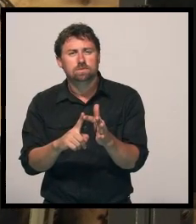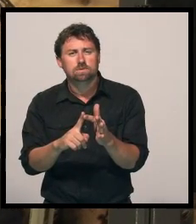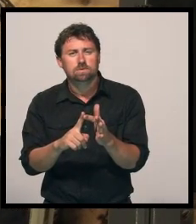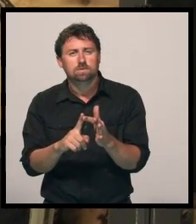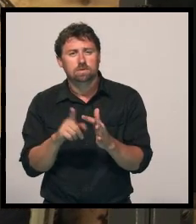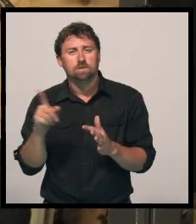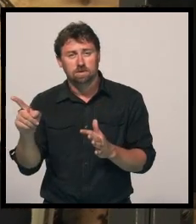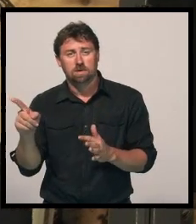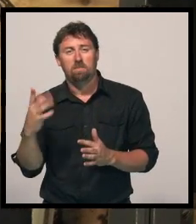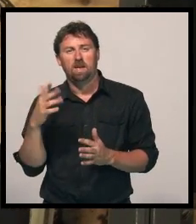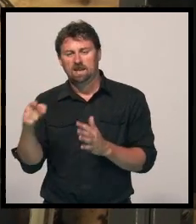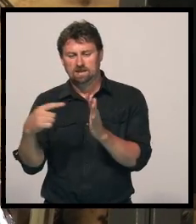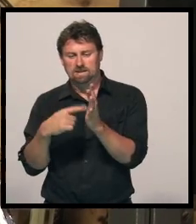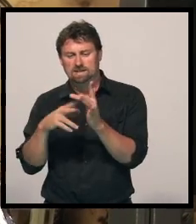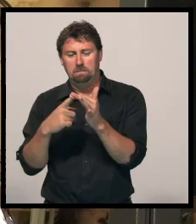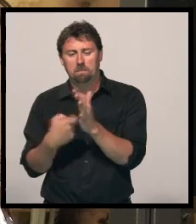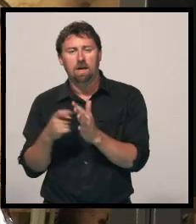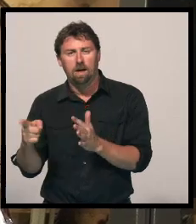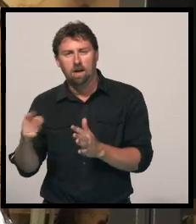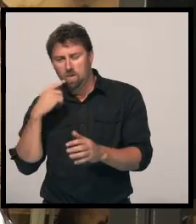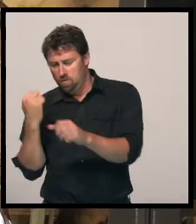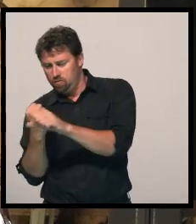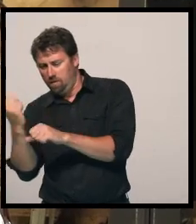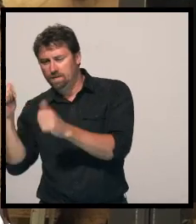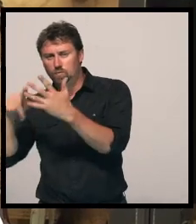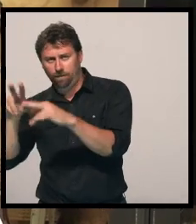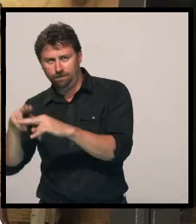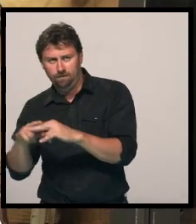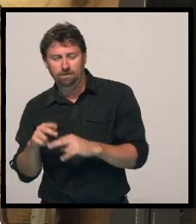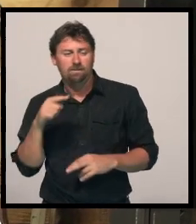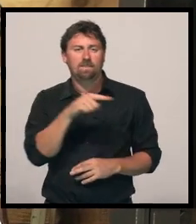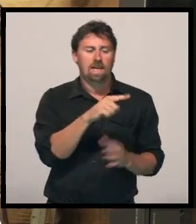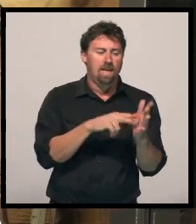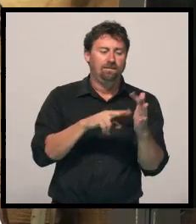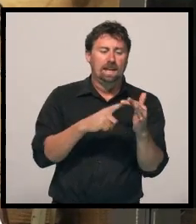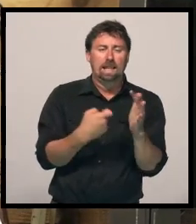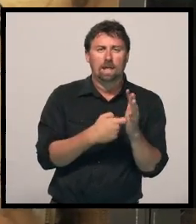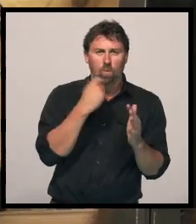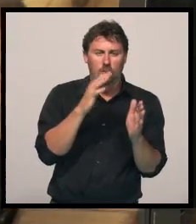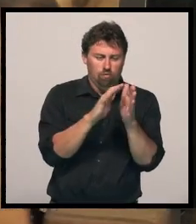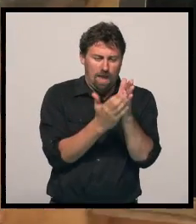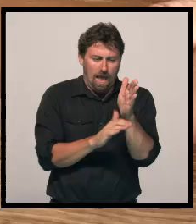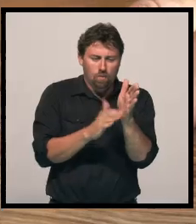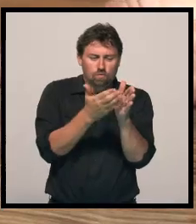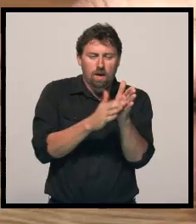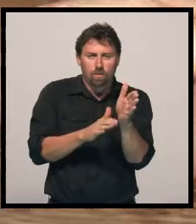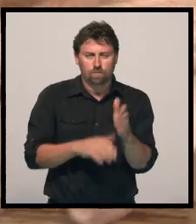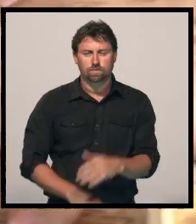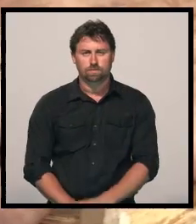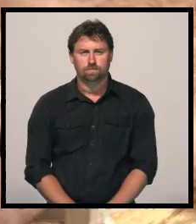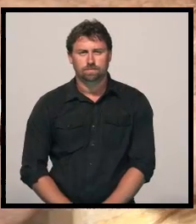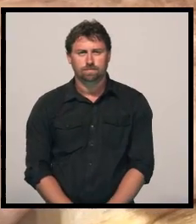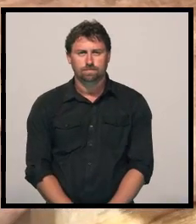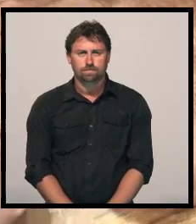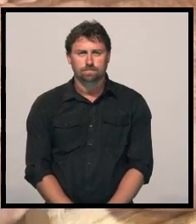put the finishing touches onto this box, and we'll do roundovers on this box. So let's go to the router table.